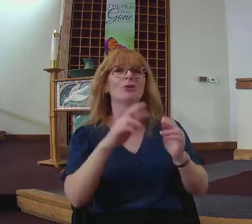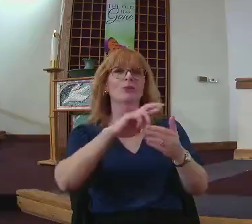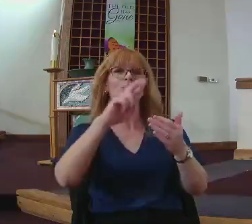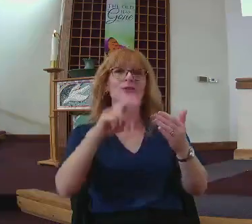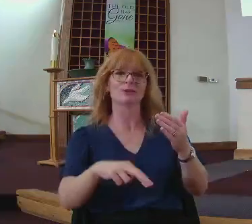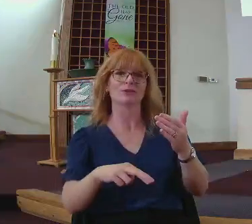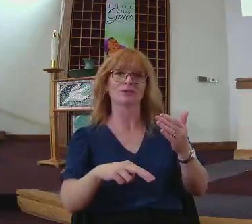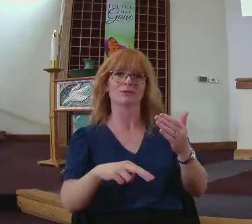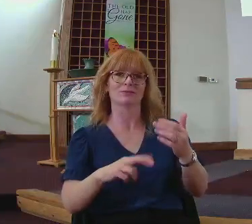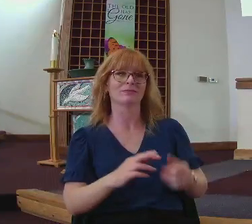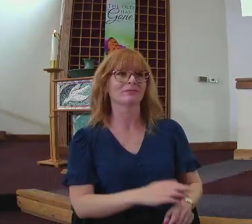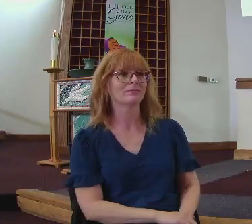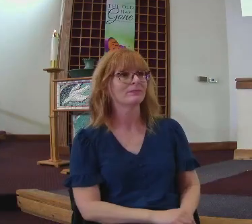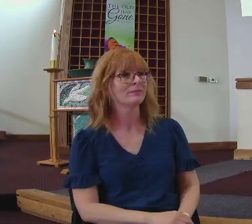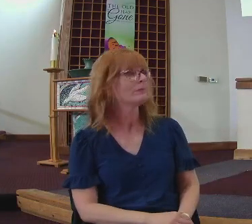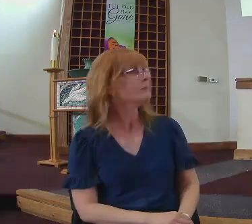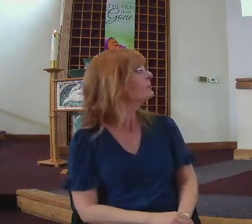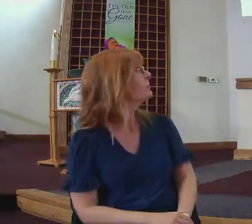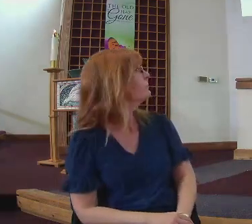requests.